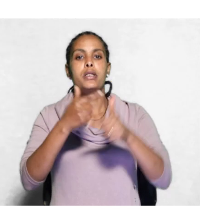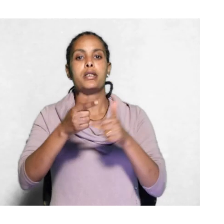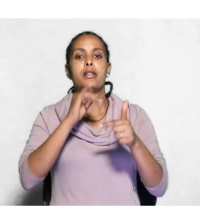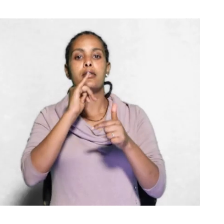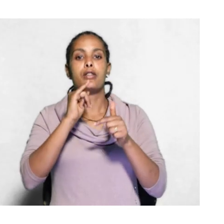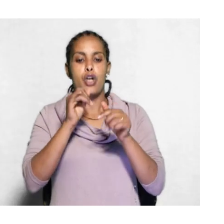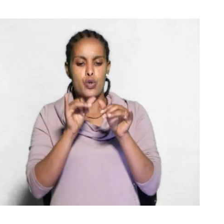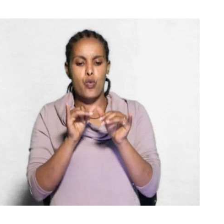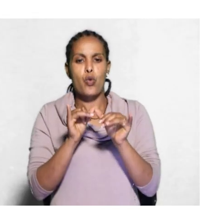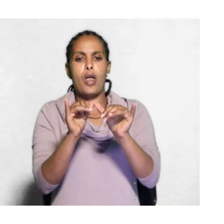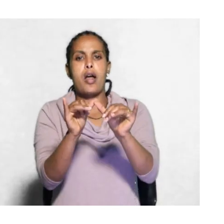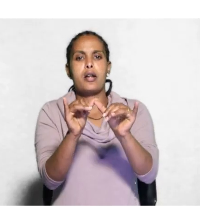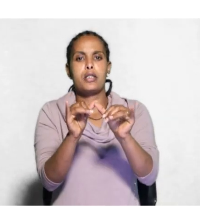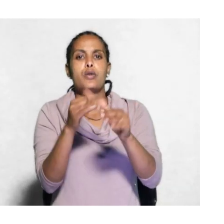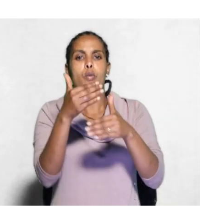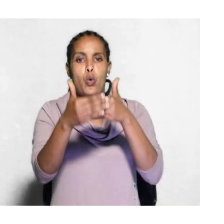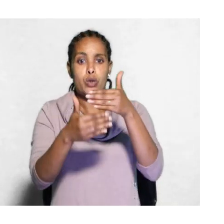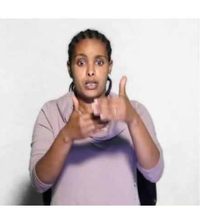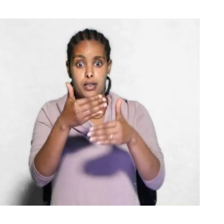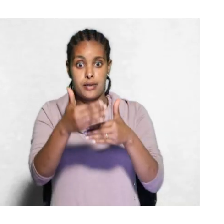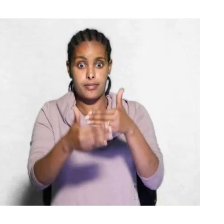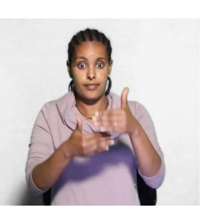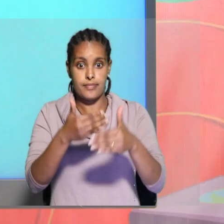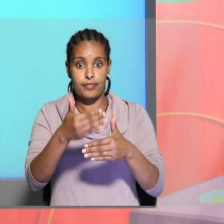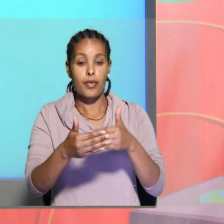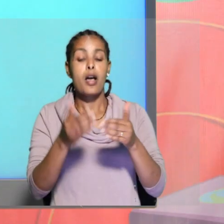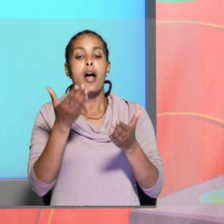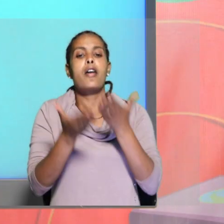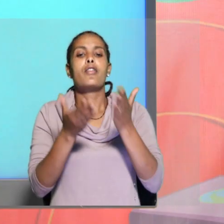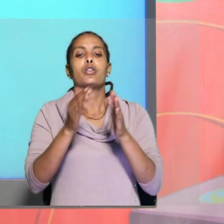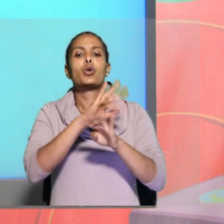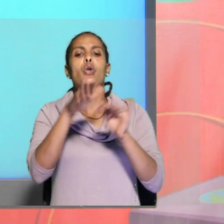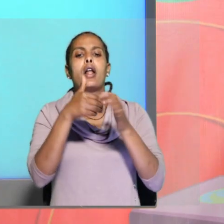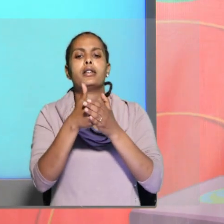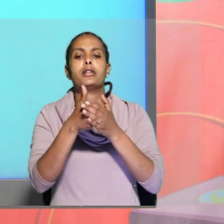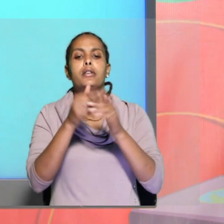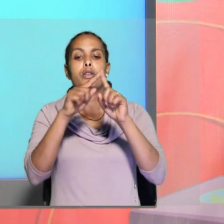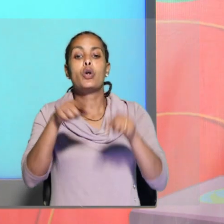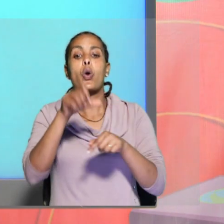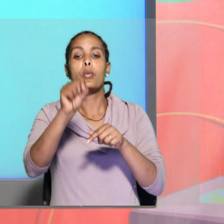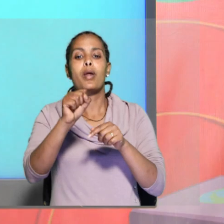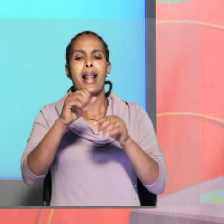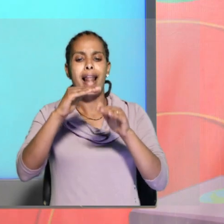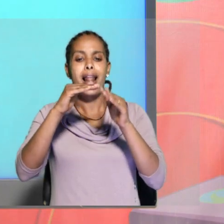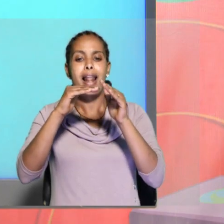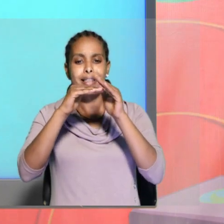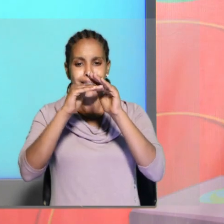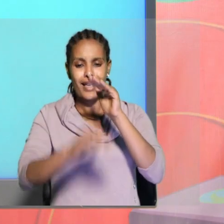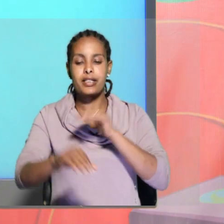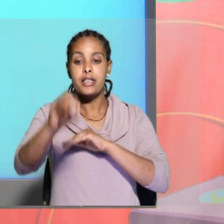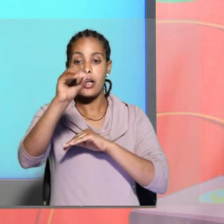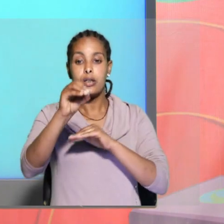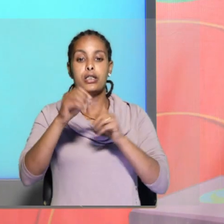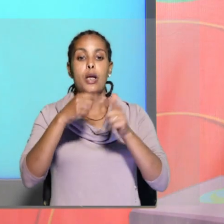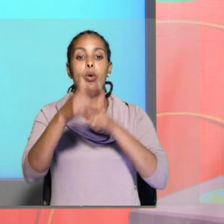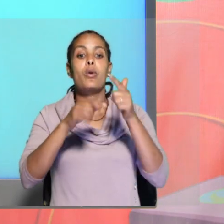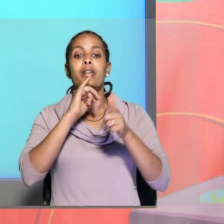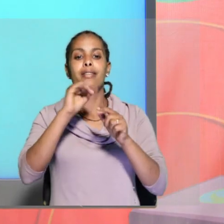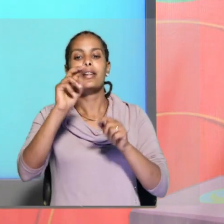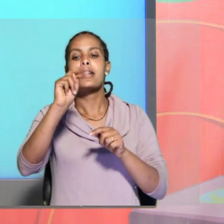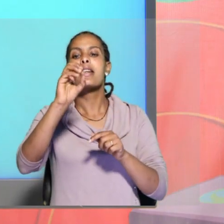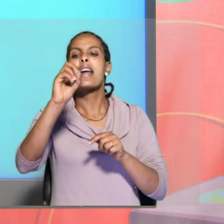is spontaneous process. If total entropy change is less than 0, the process